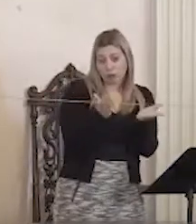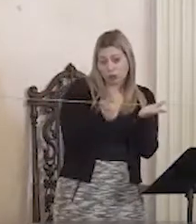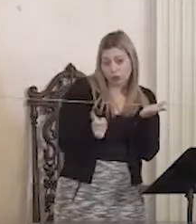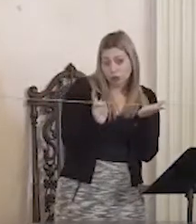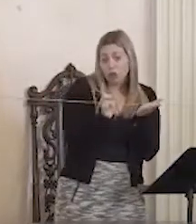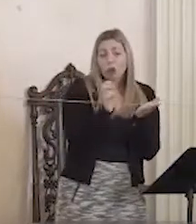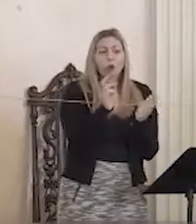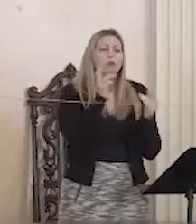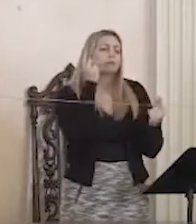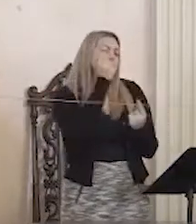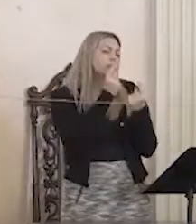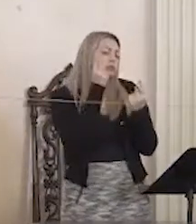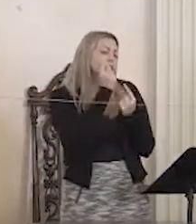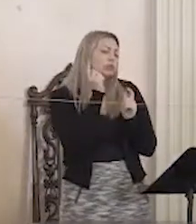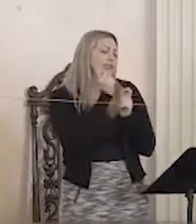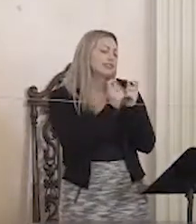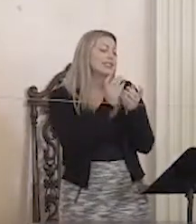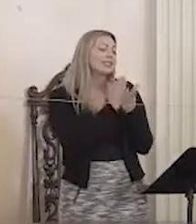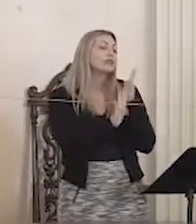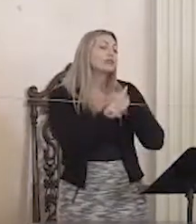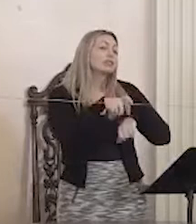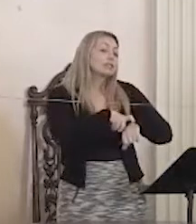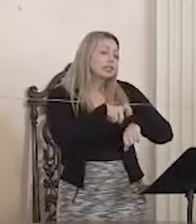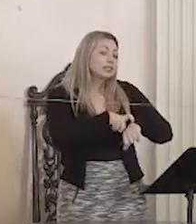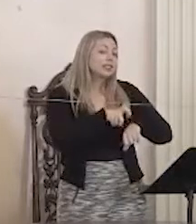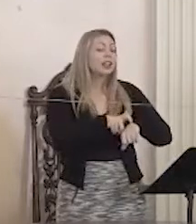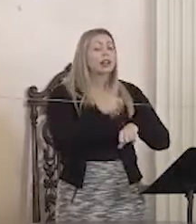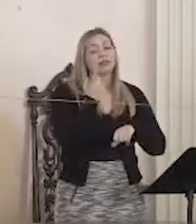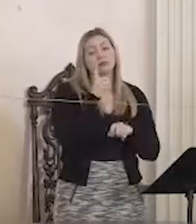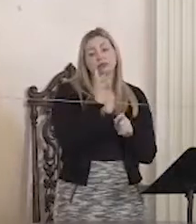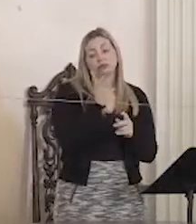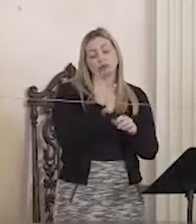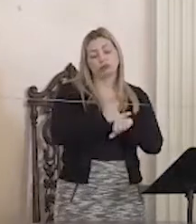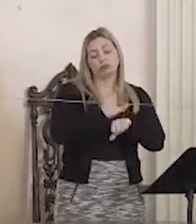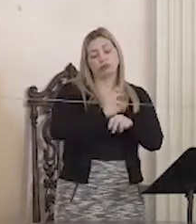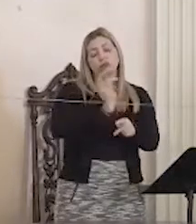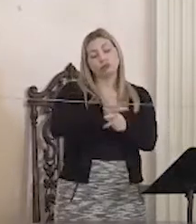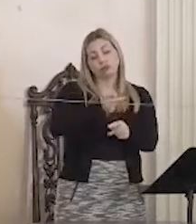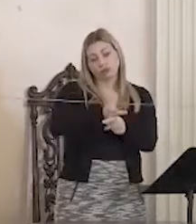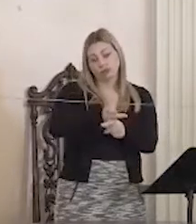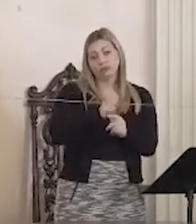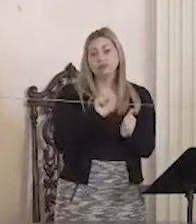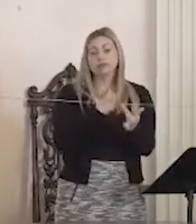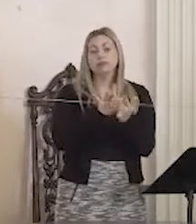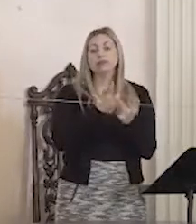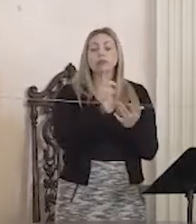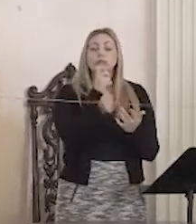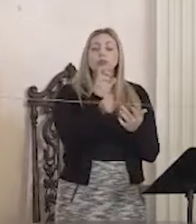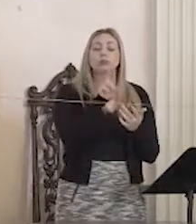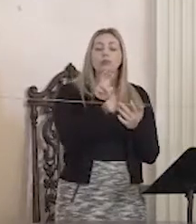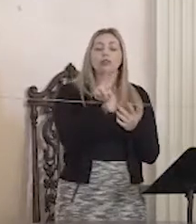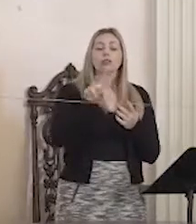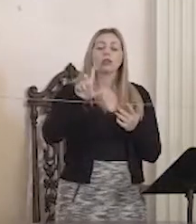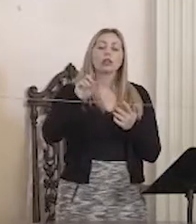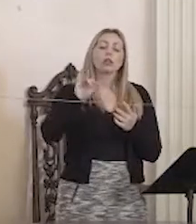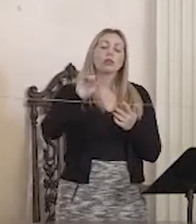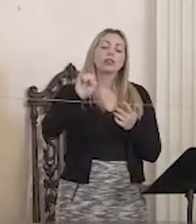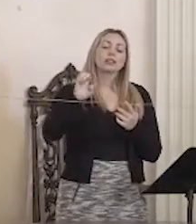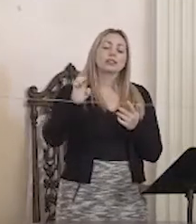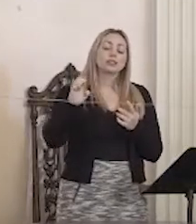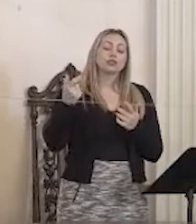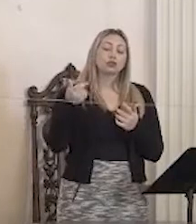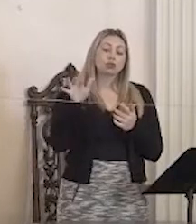or consider giving some of your time to congregational care. Contact Reverend Louise Green to